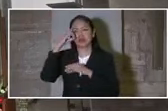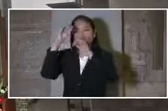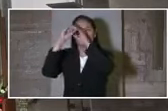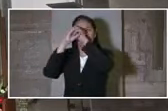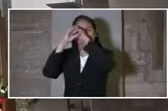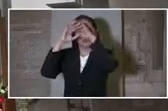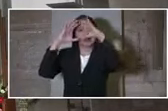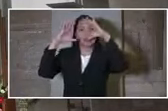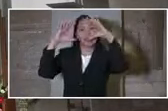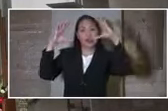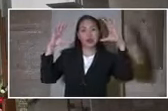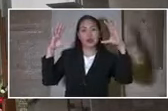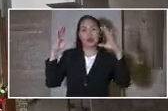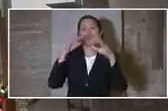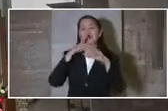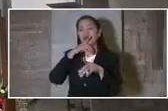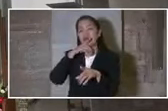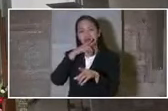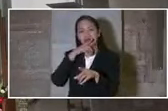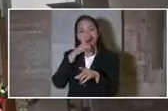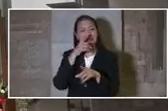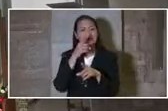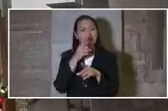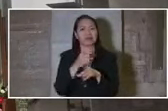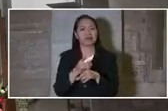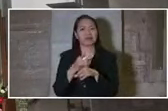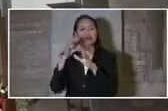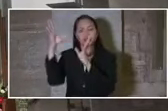pangarap mo ay